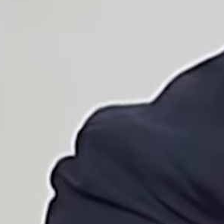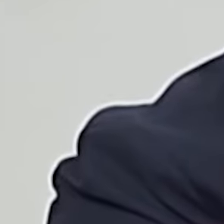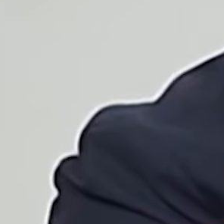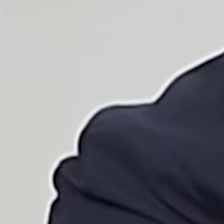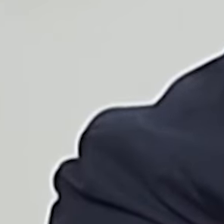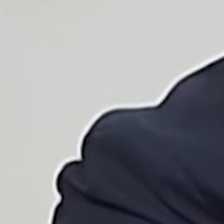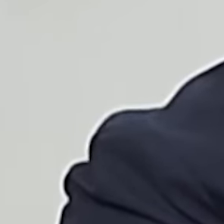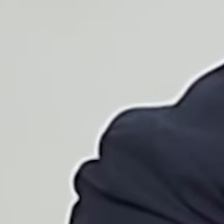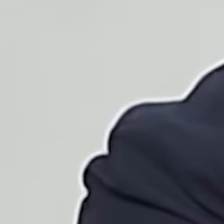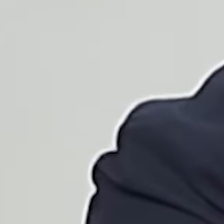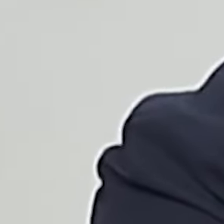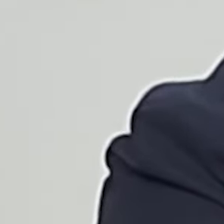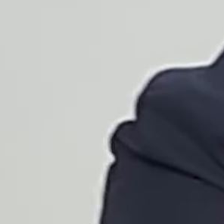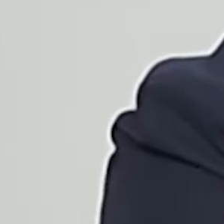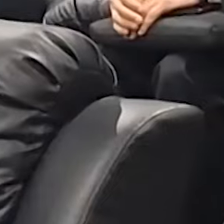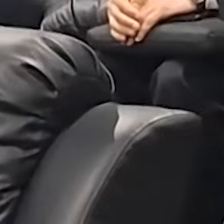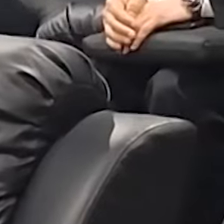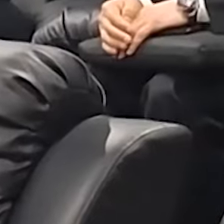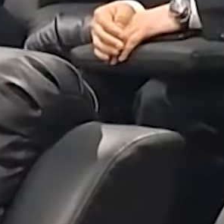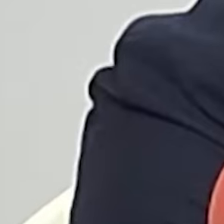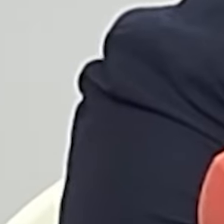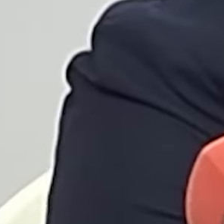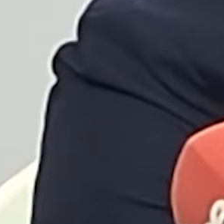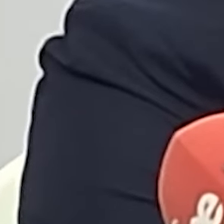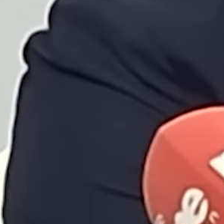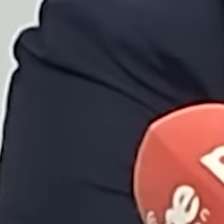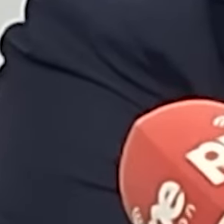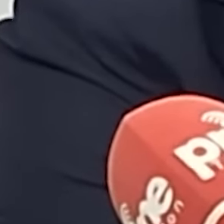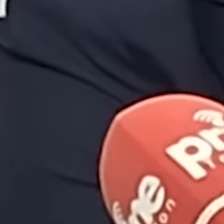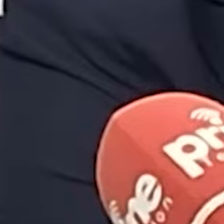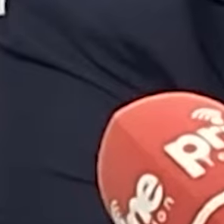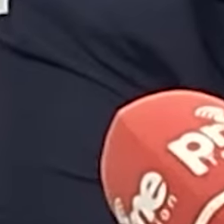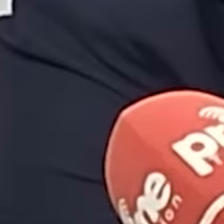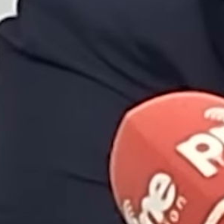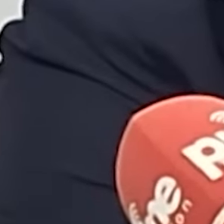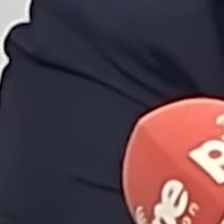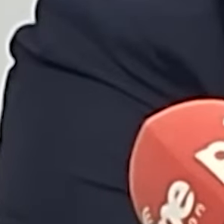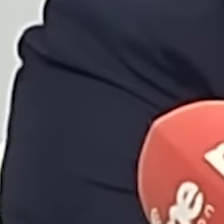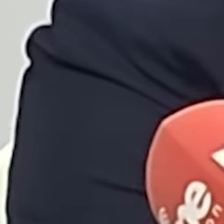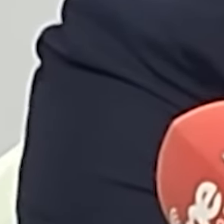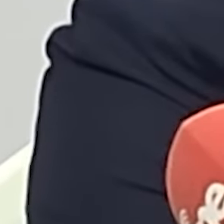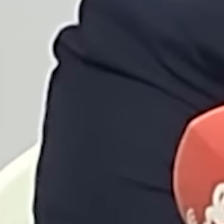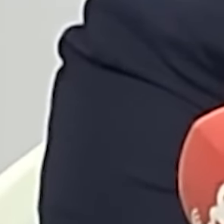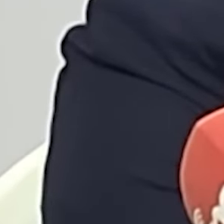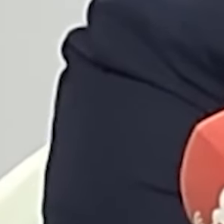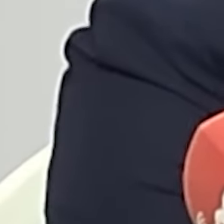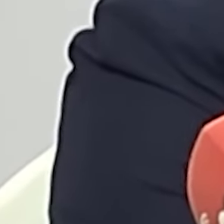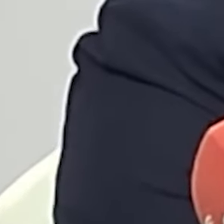consensus from both leaders of Zambia and China to deepen our